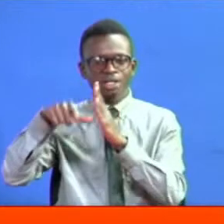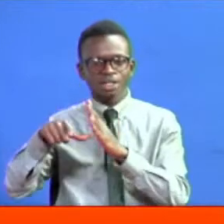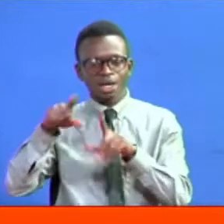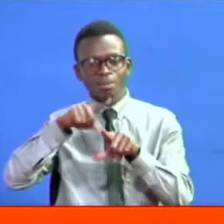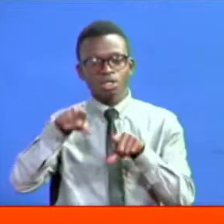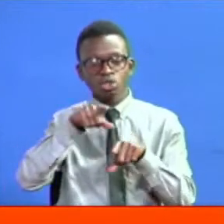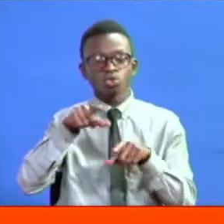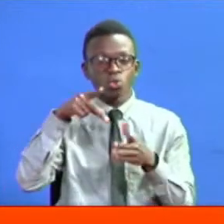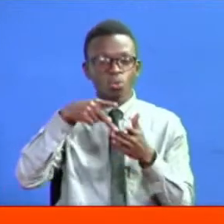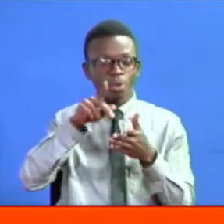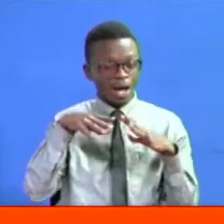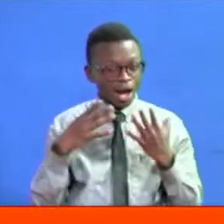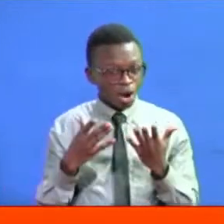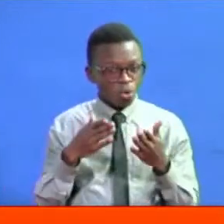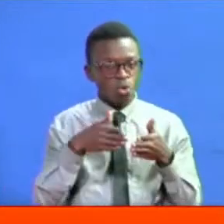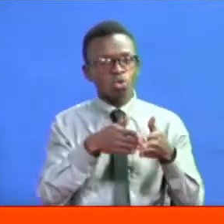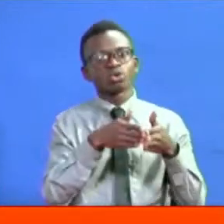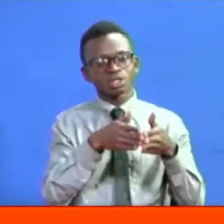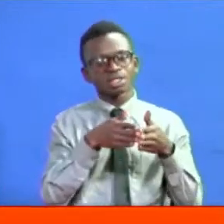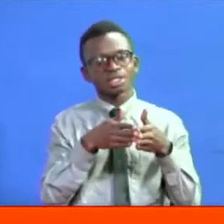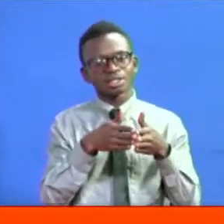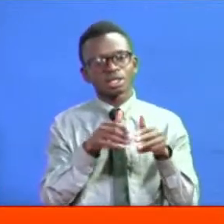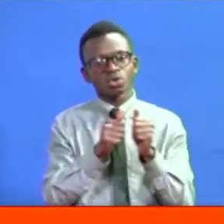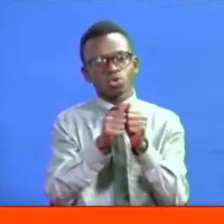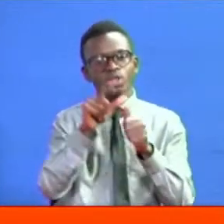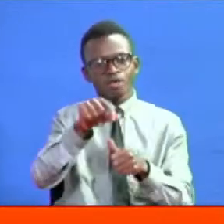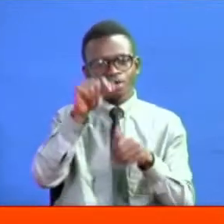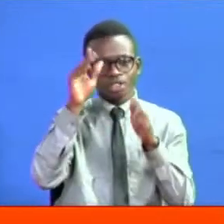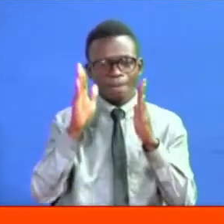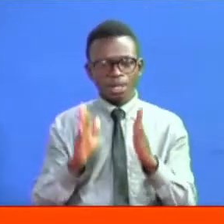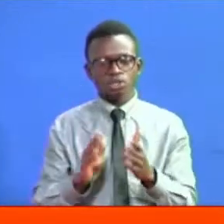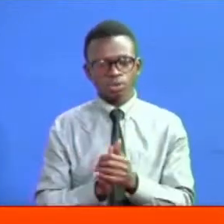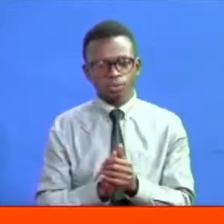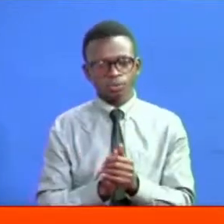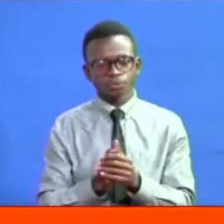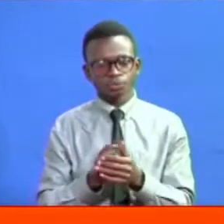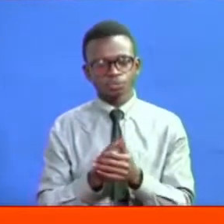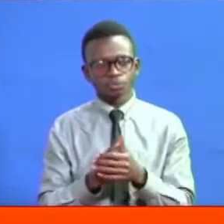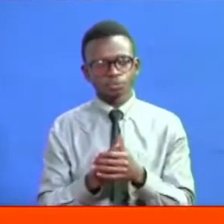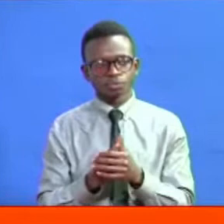by having jaboya sex with the fisher.